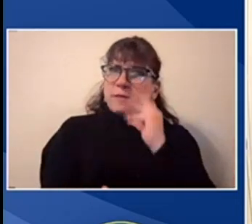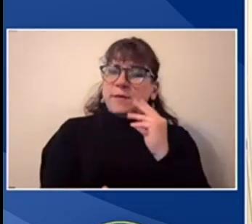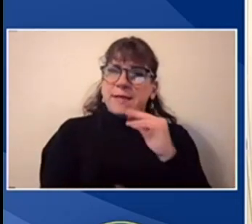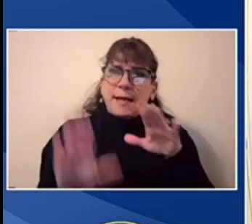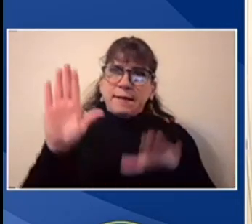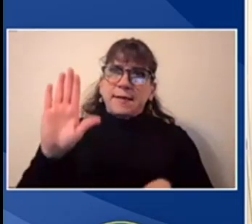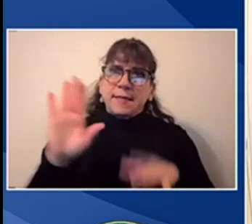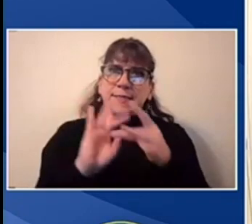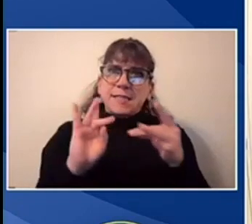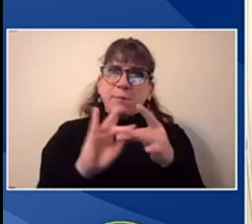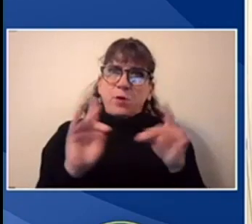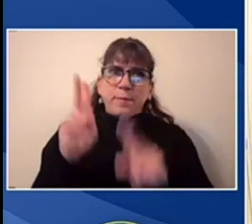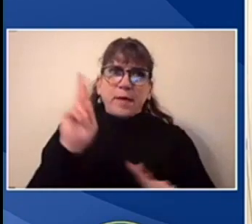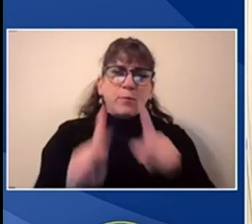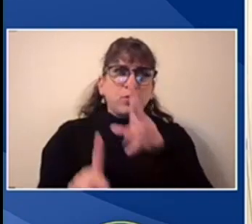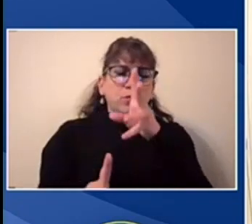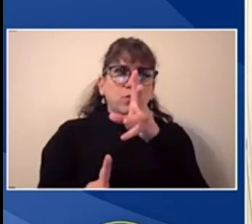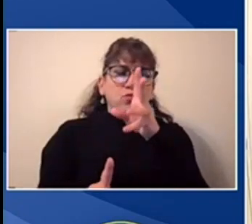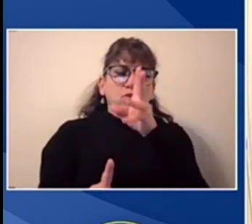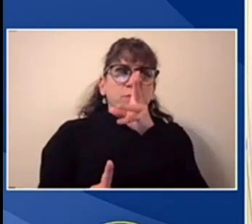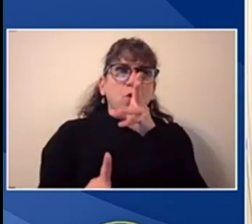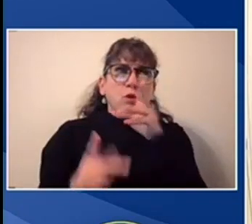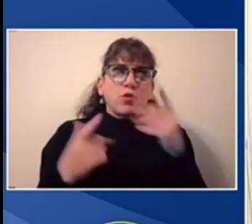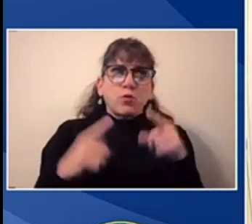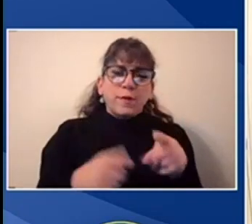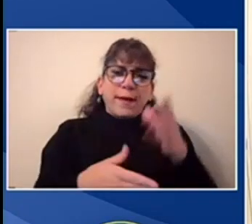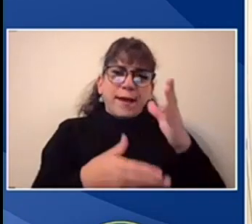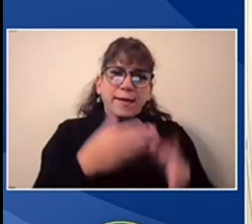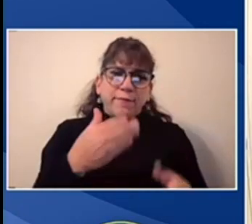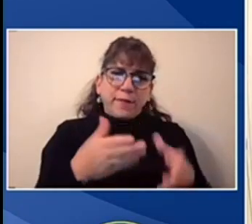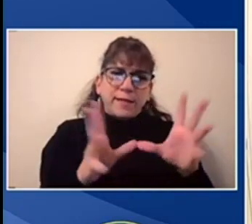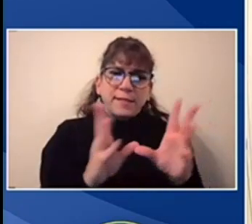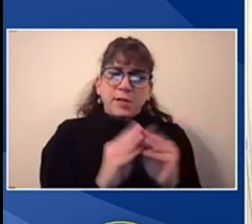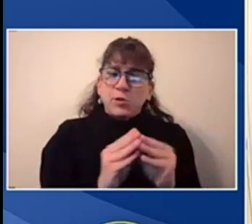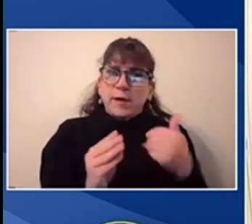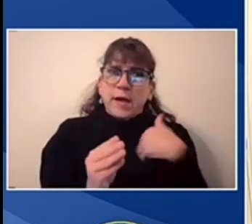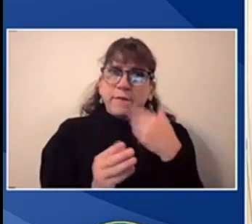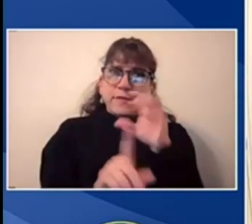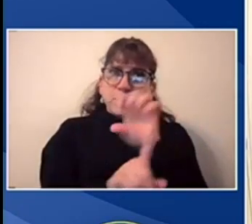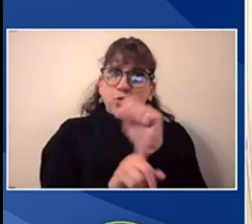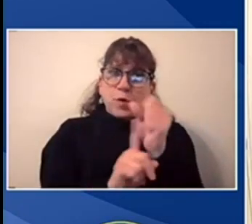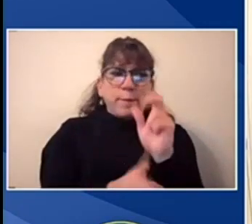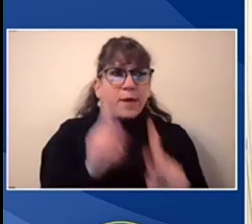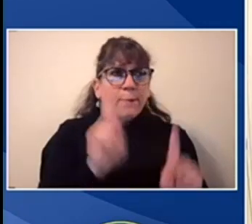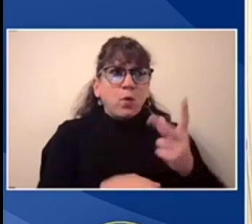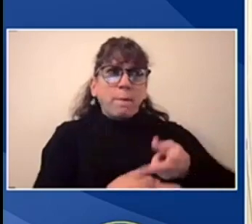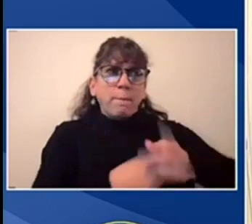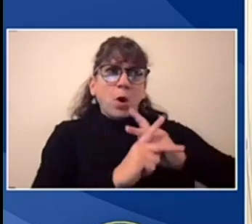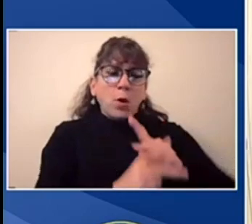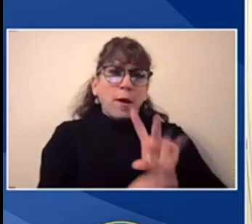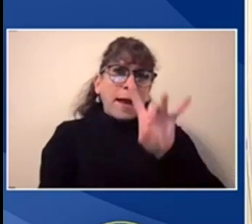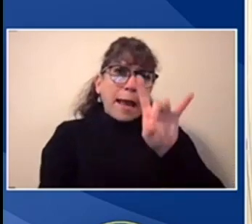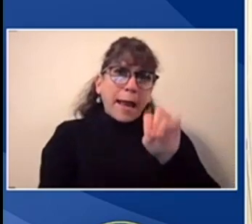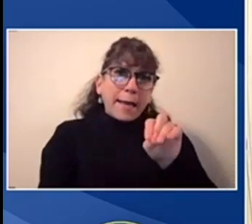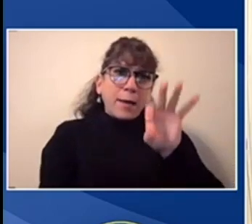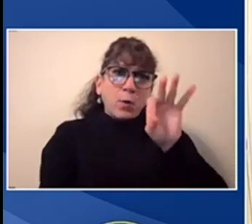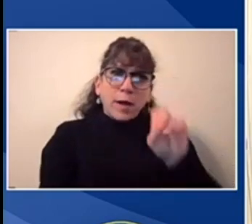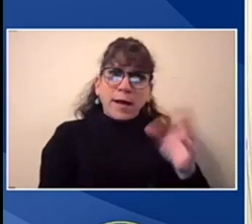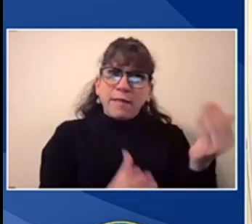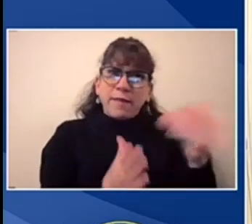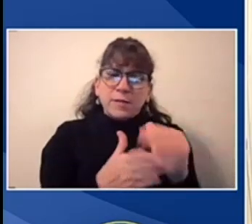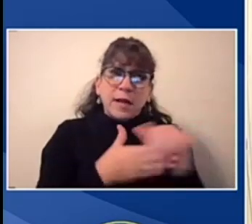who spoke at the end of the last two sessions, that we have scenarios where people borrow $80,000-$90,000,